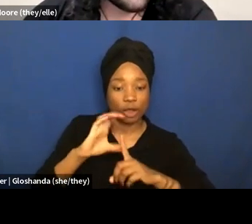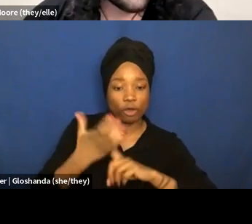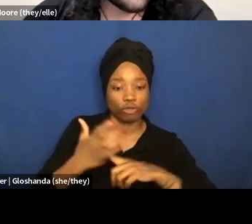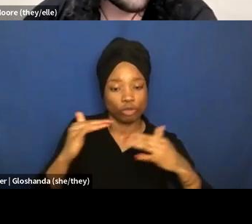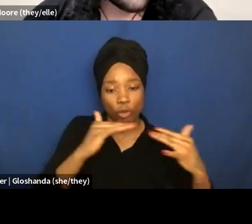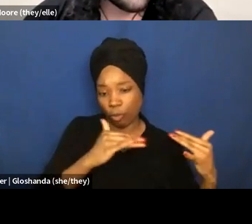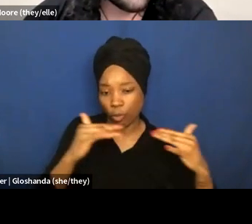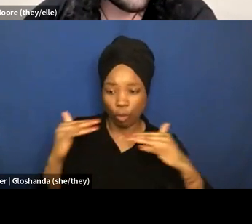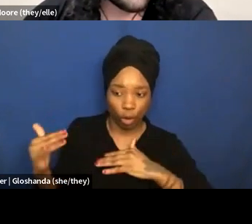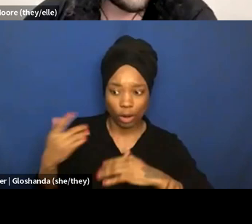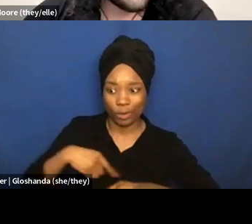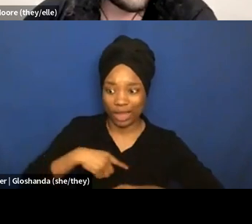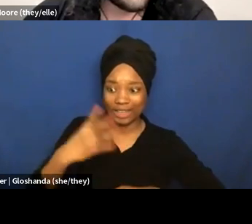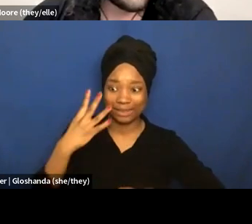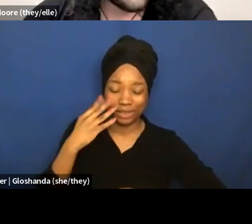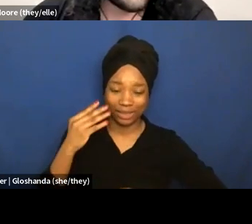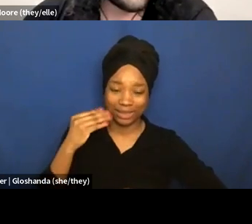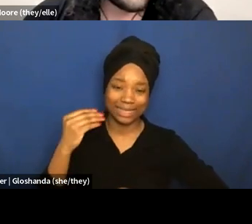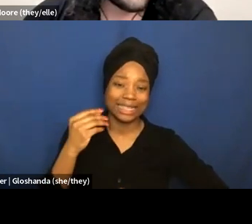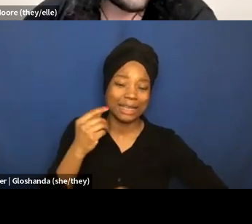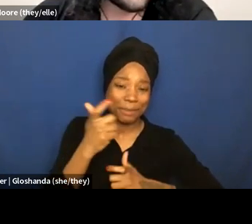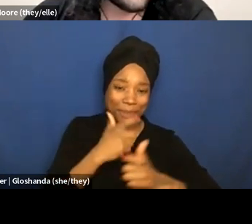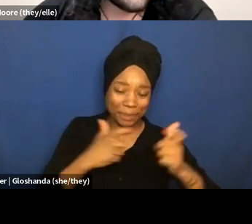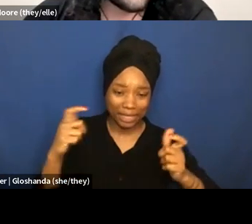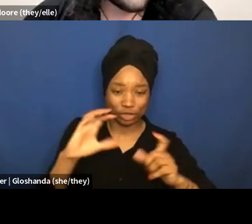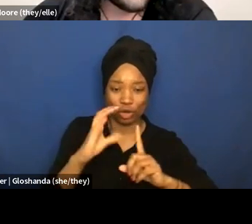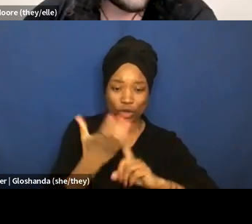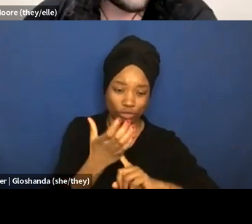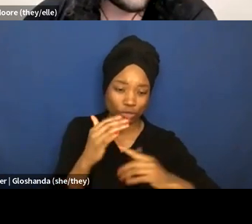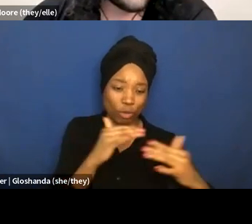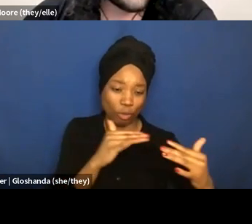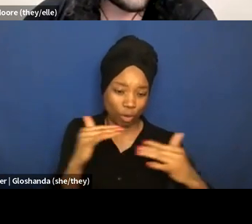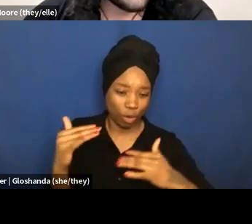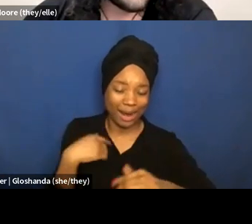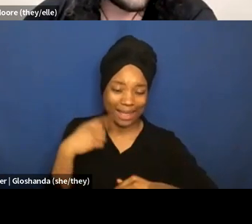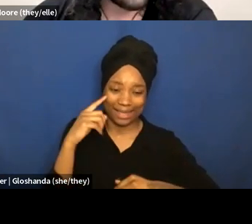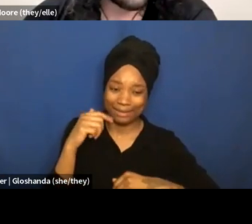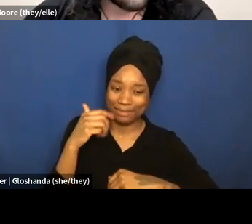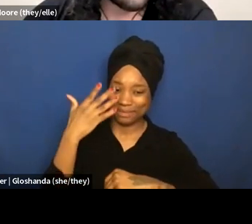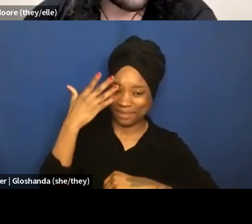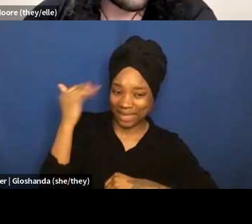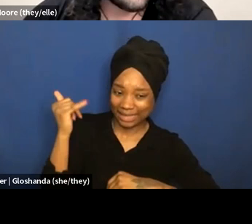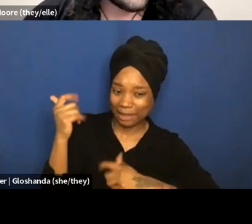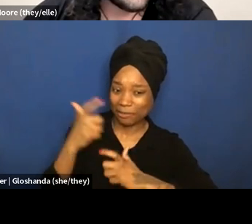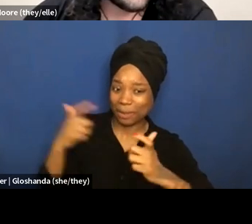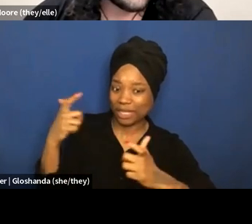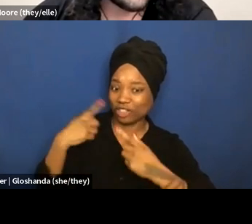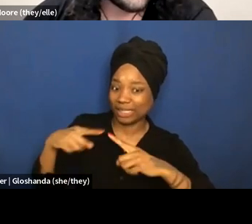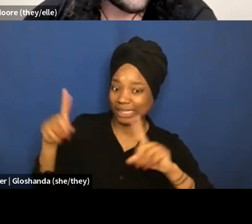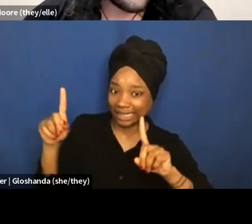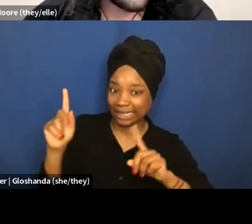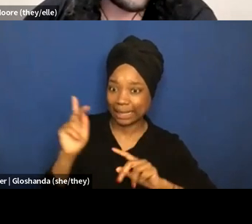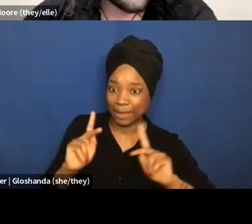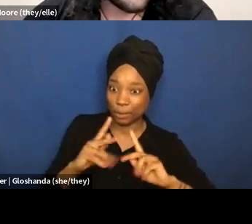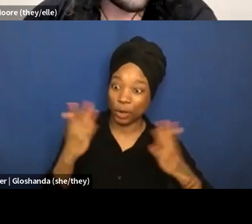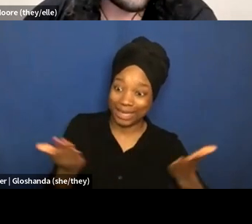of a major culture war. I think it is very much due to some of the major successes that people on this call and